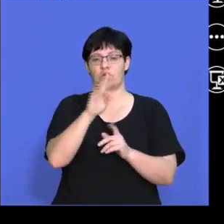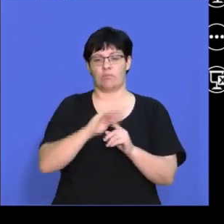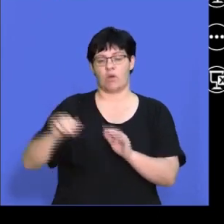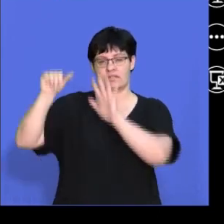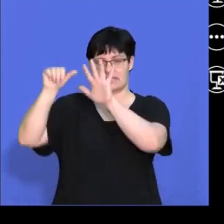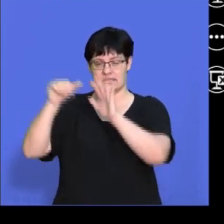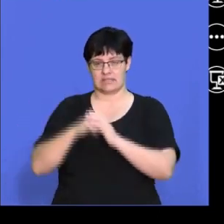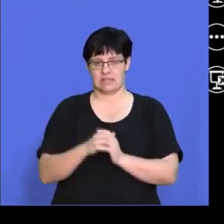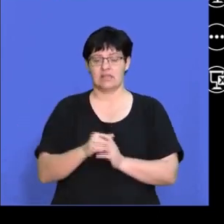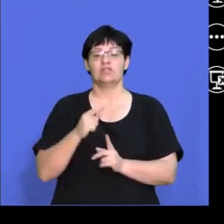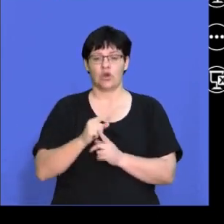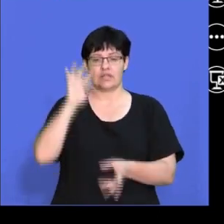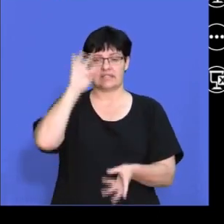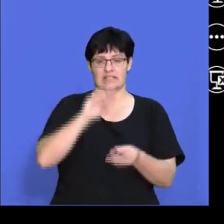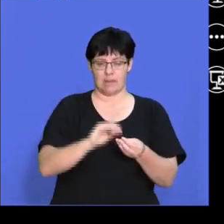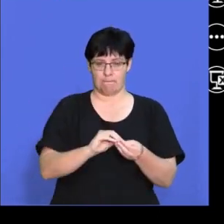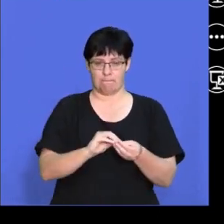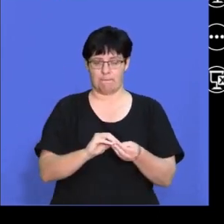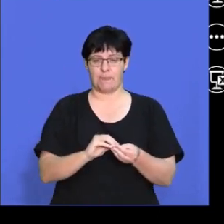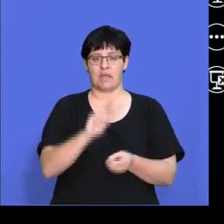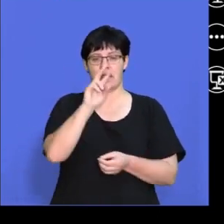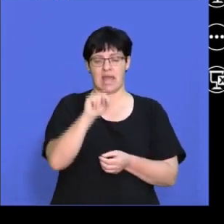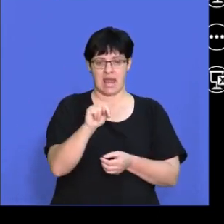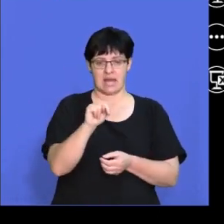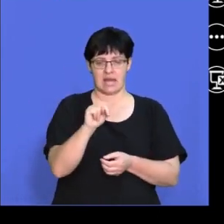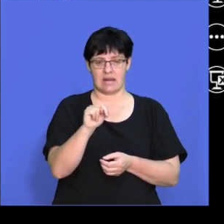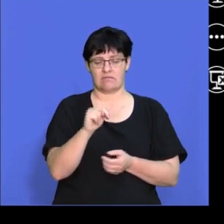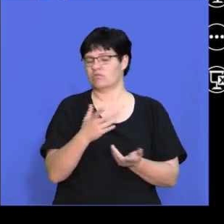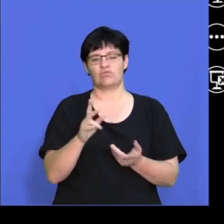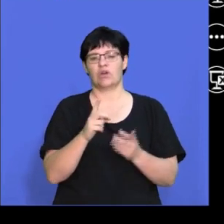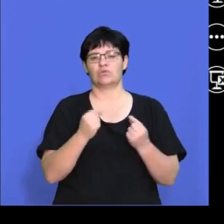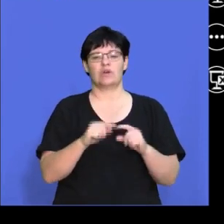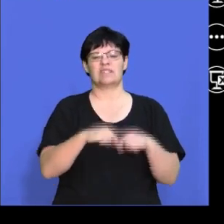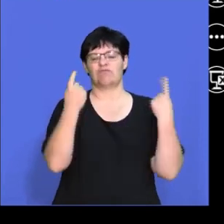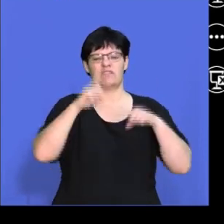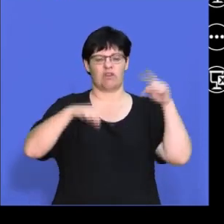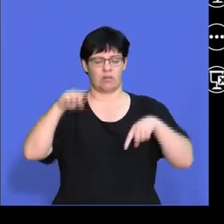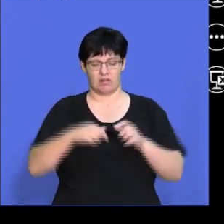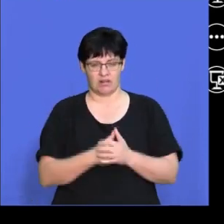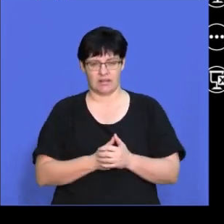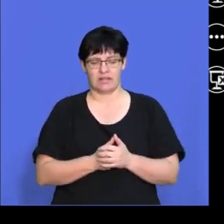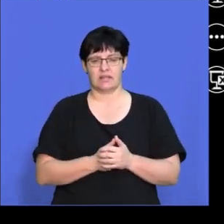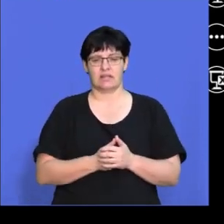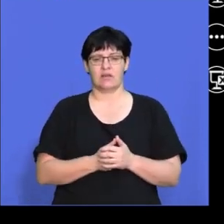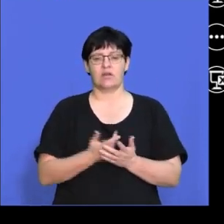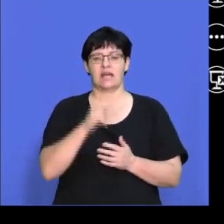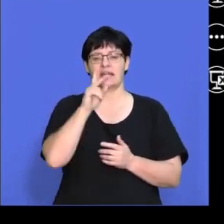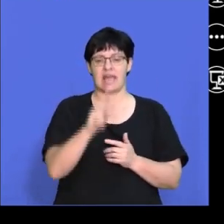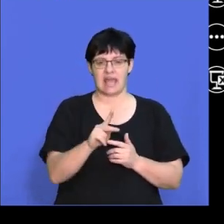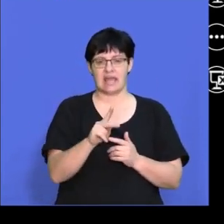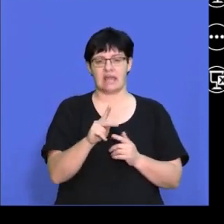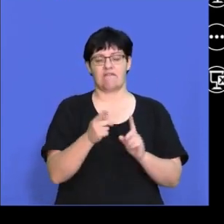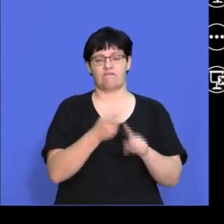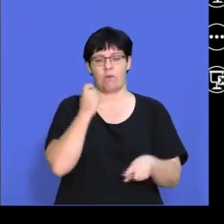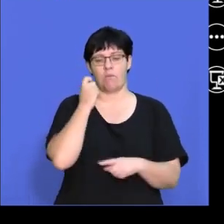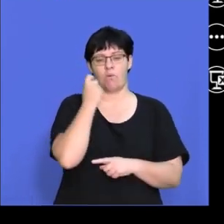We can write that as the sum as n goes, or let's use a different variable here, as